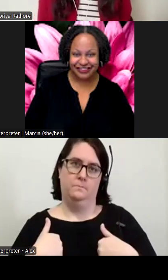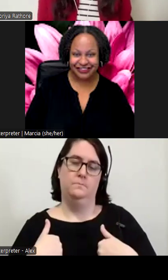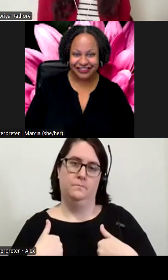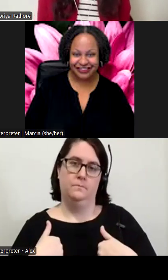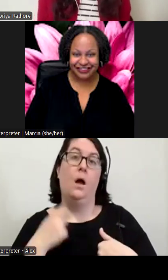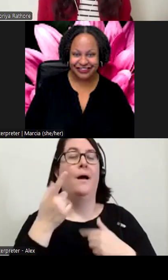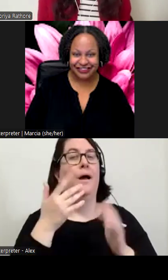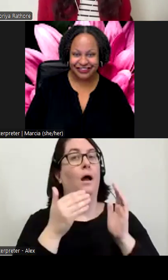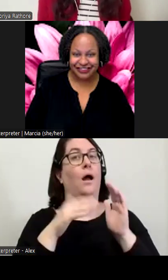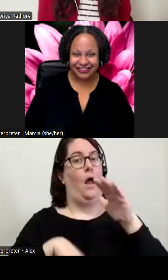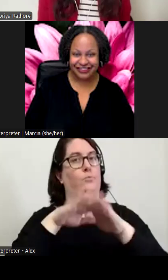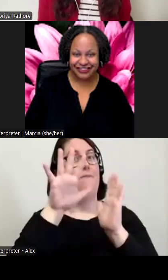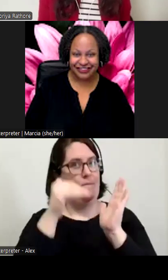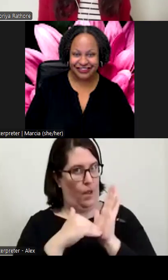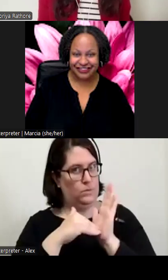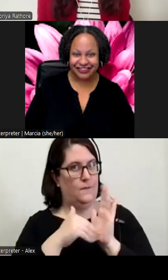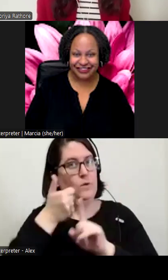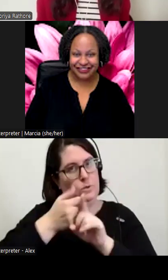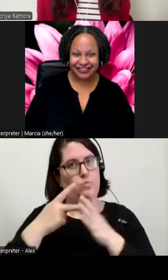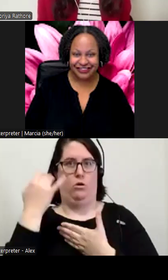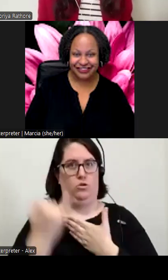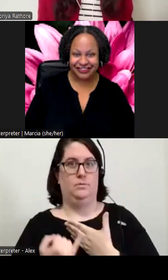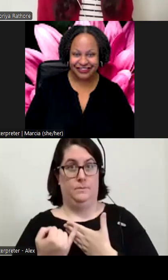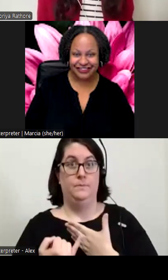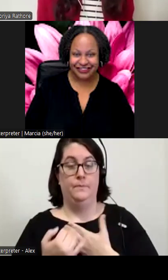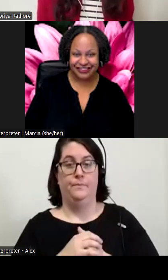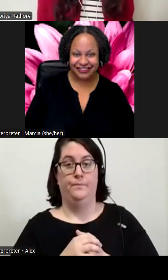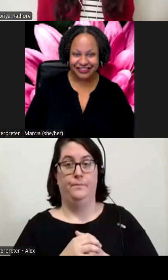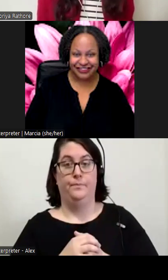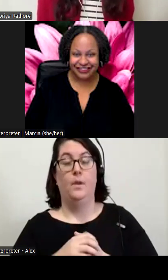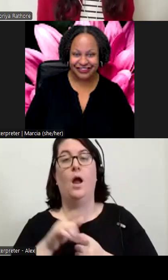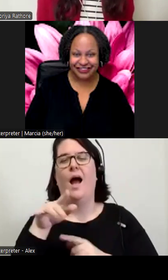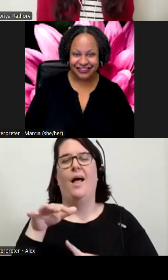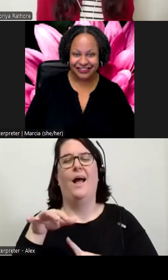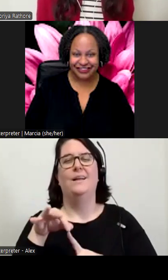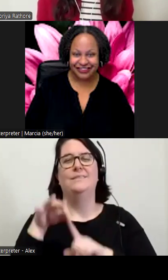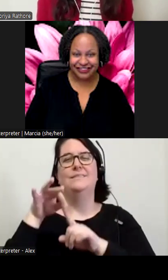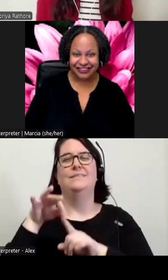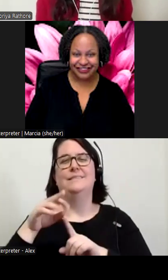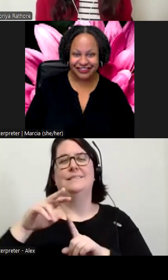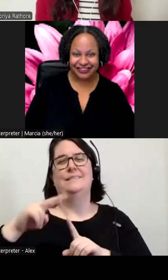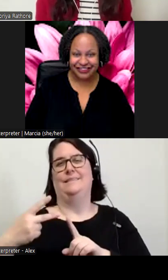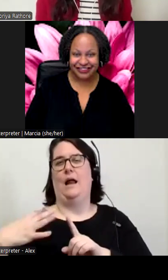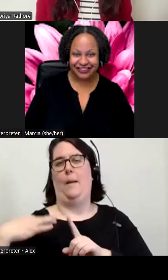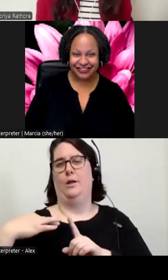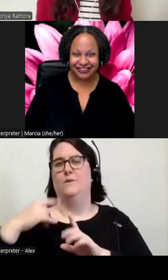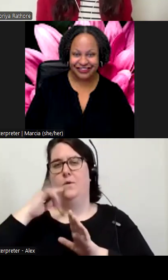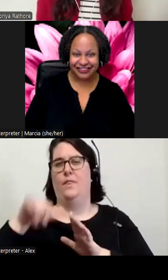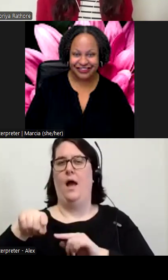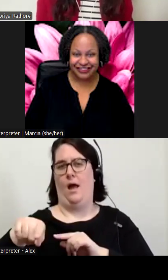to $5,000 per project. You actually need to fill out a separate application in our